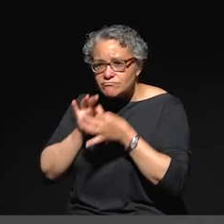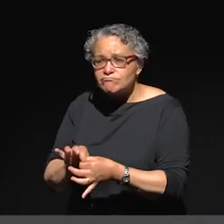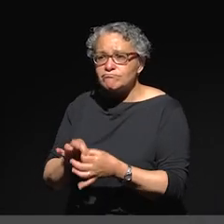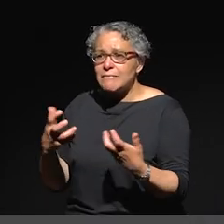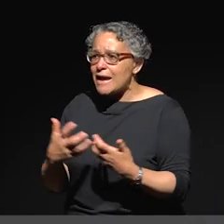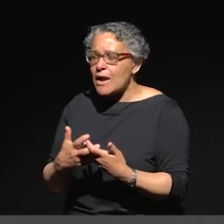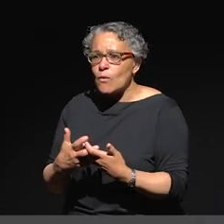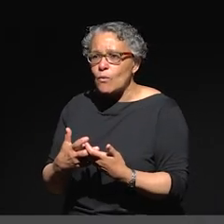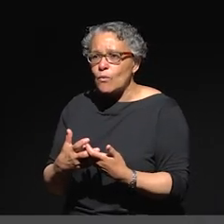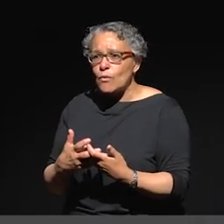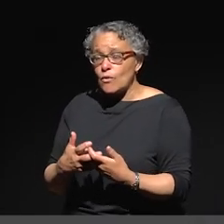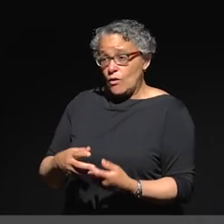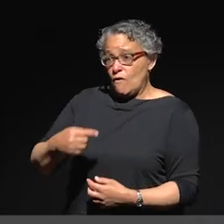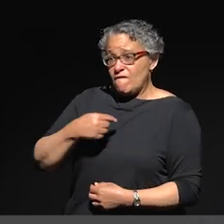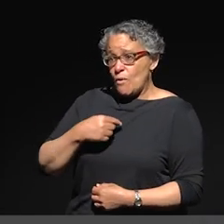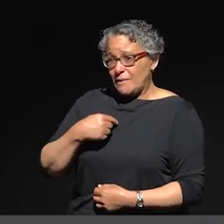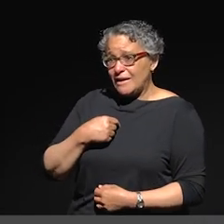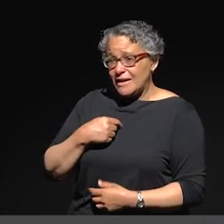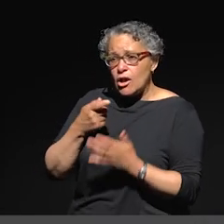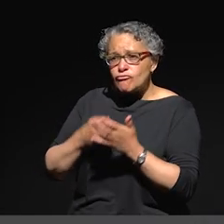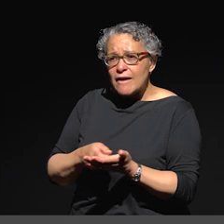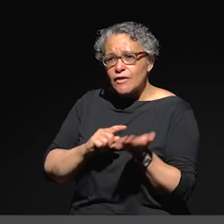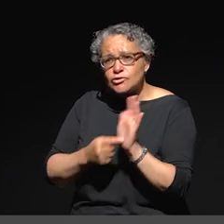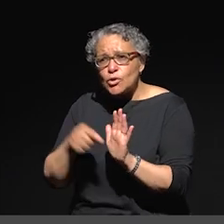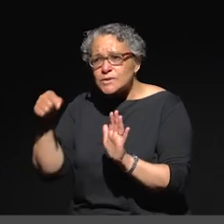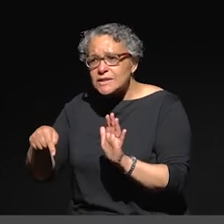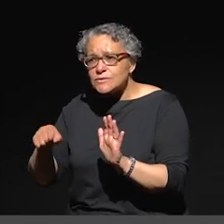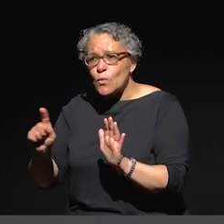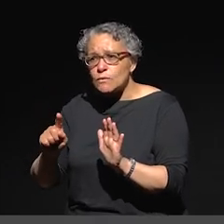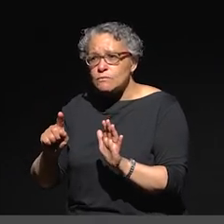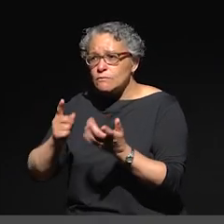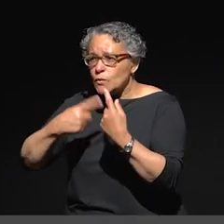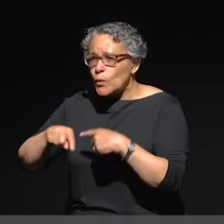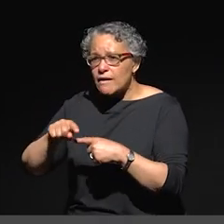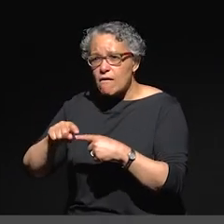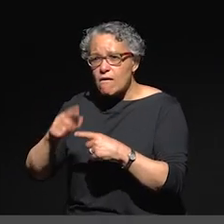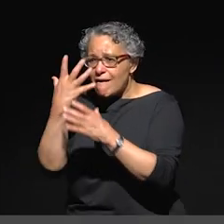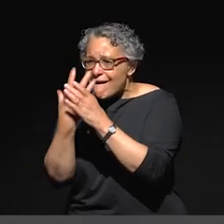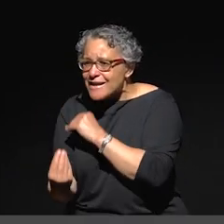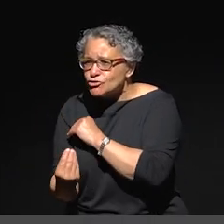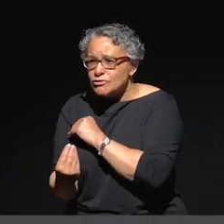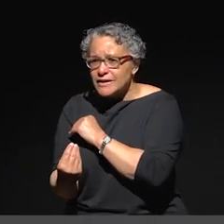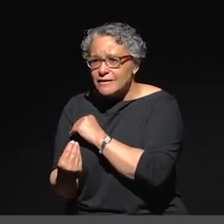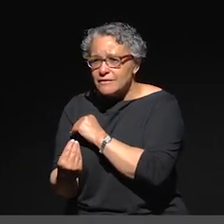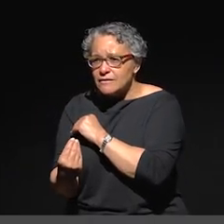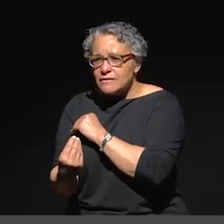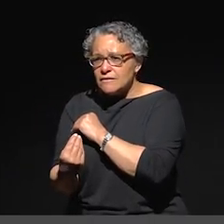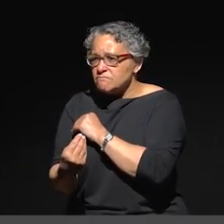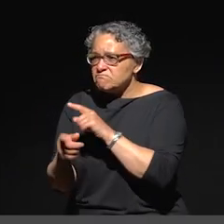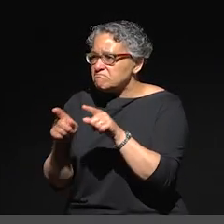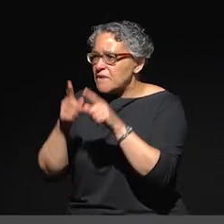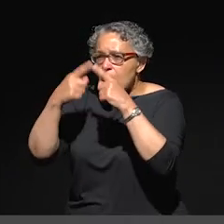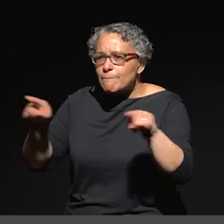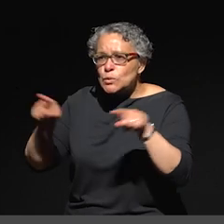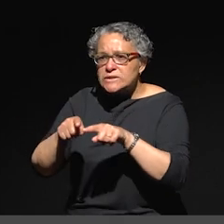depicts it, to me, as almost as if we are entering a chamber music recital or a